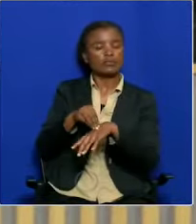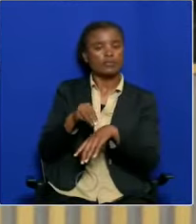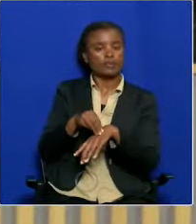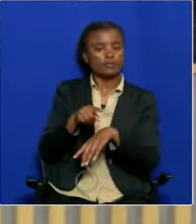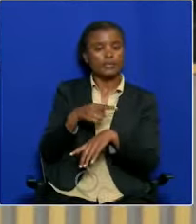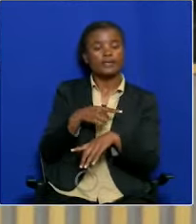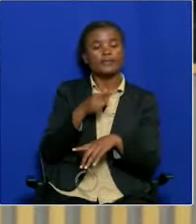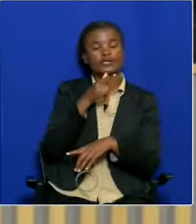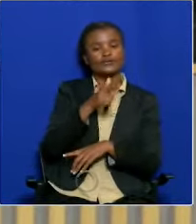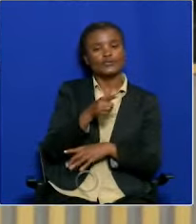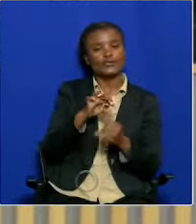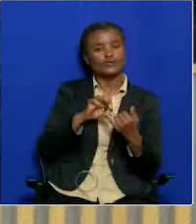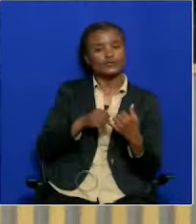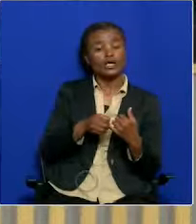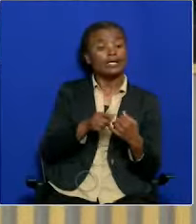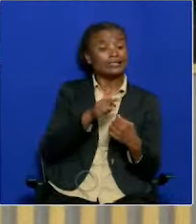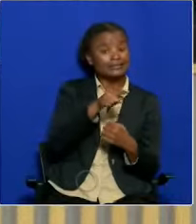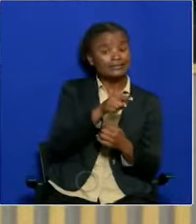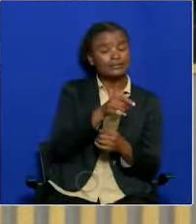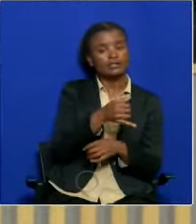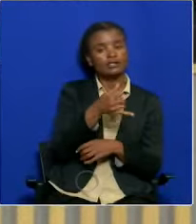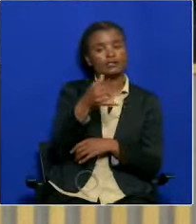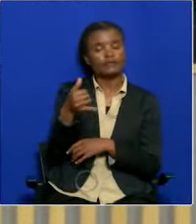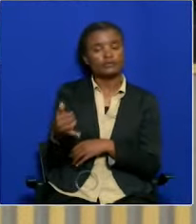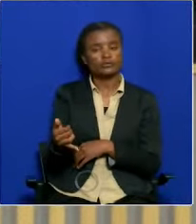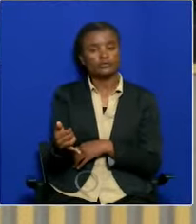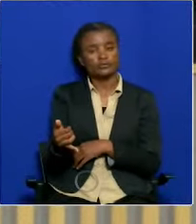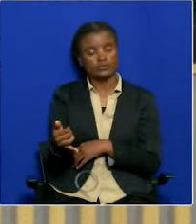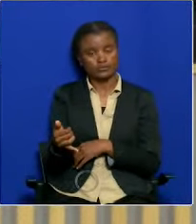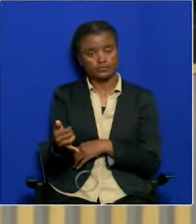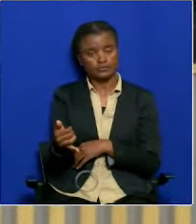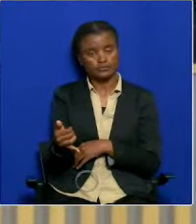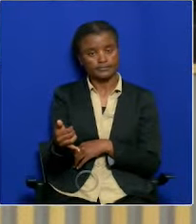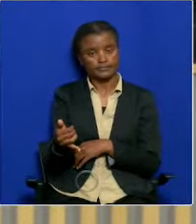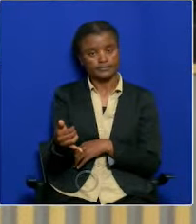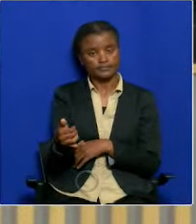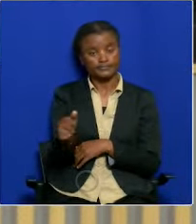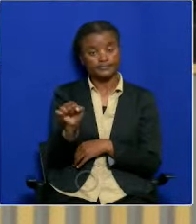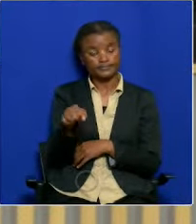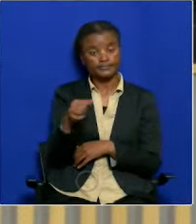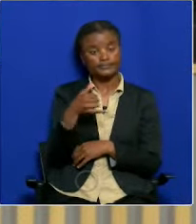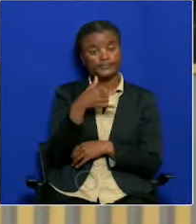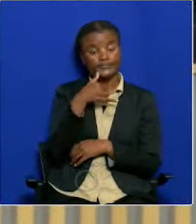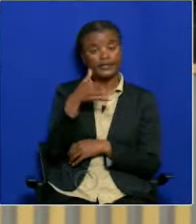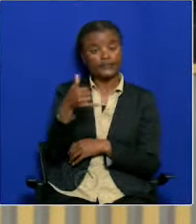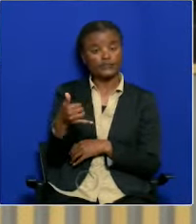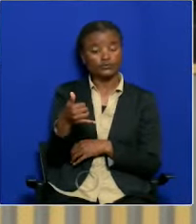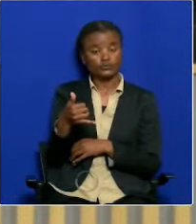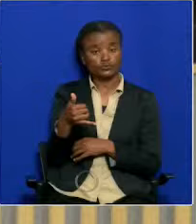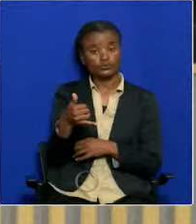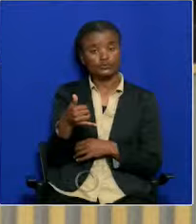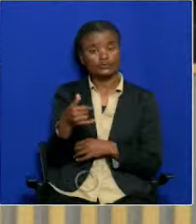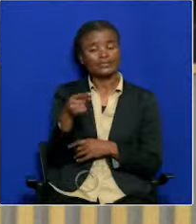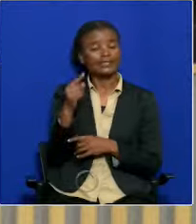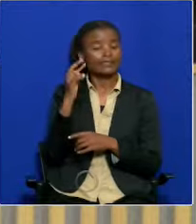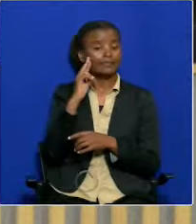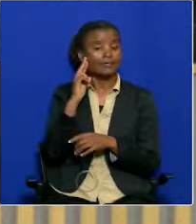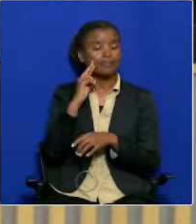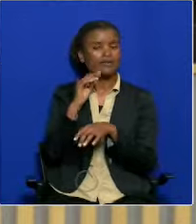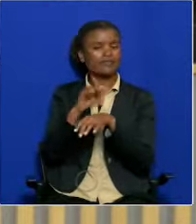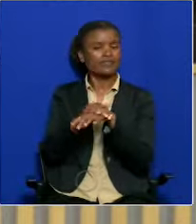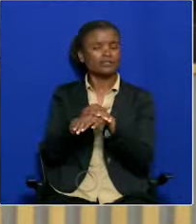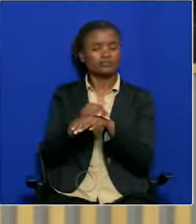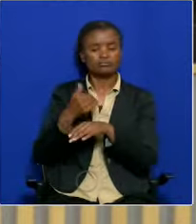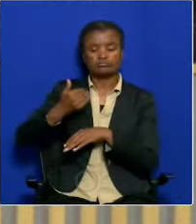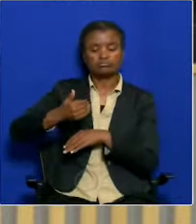he's the one that calls you. This is not a friend that you've been engaging with continuously. The last